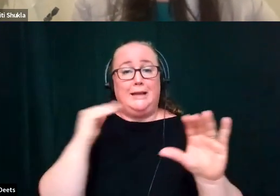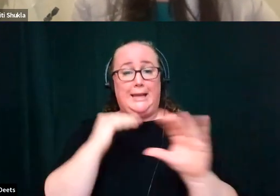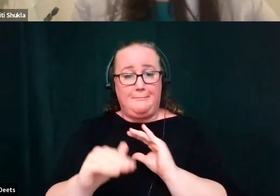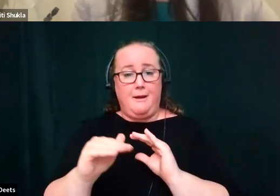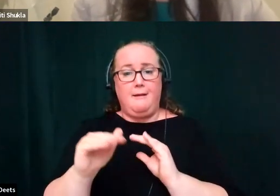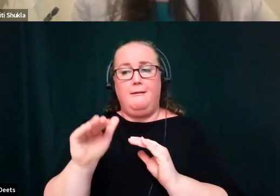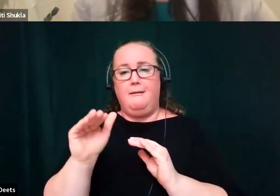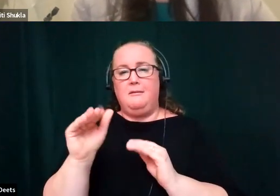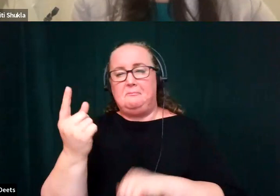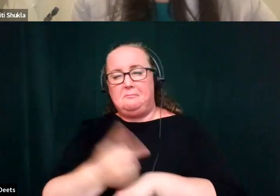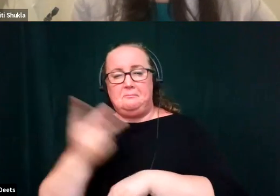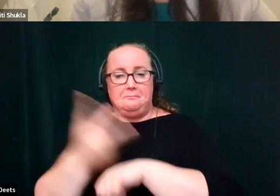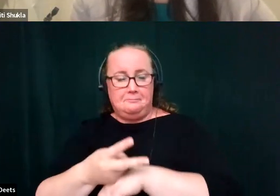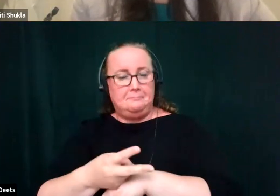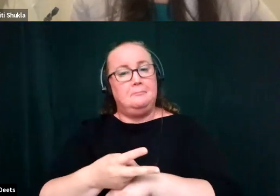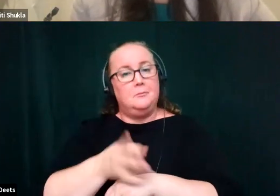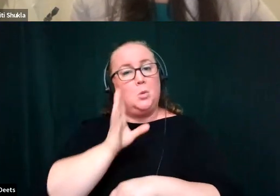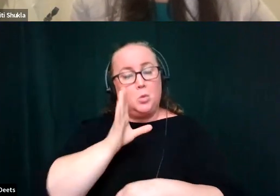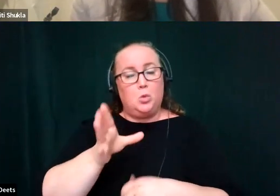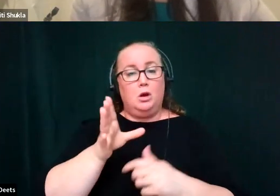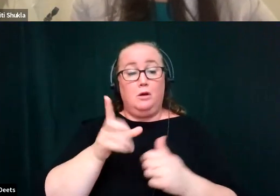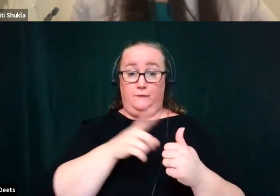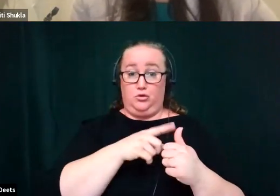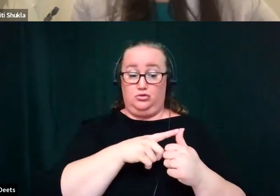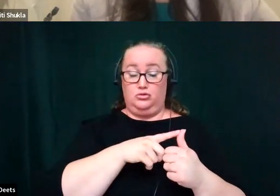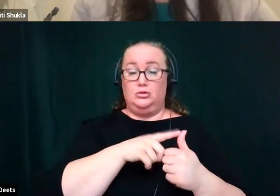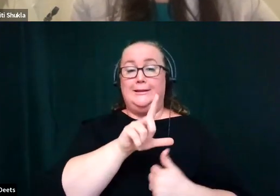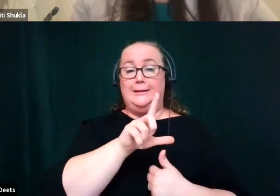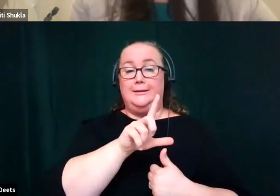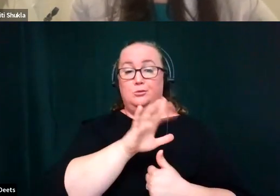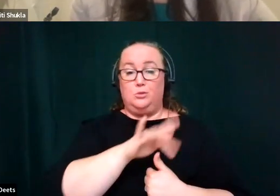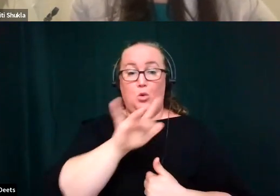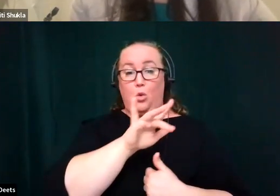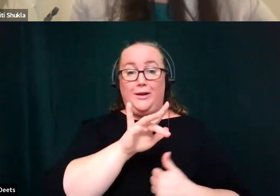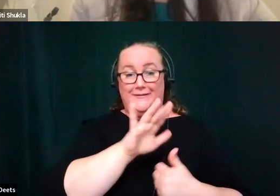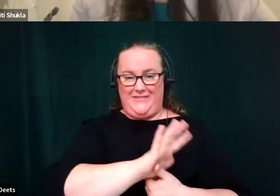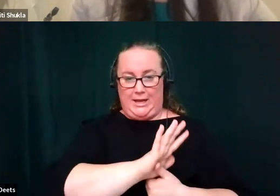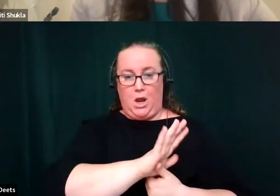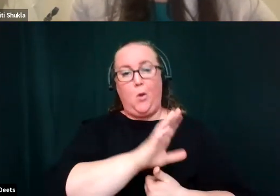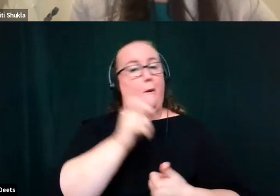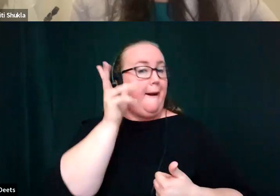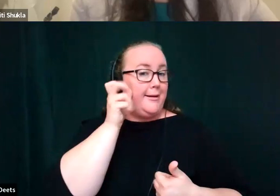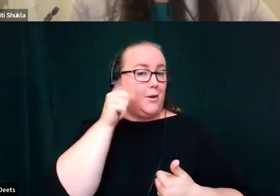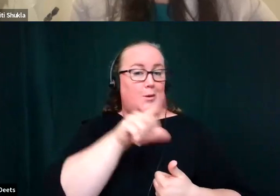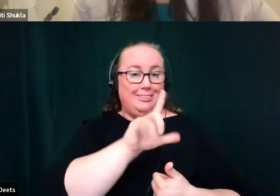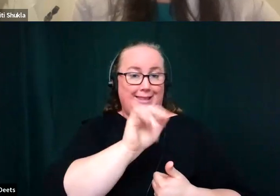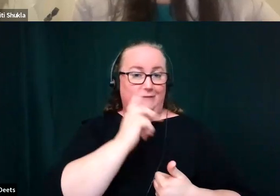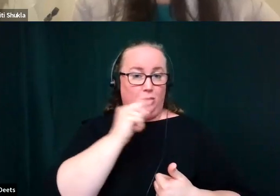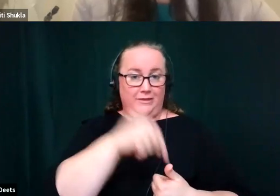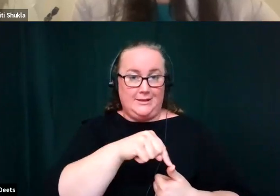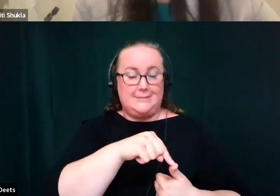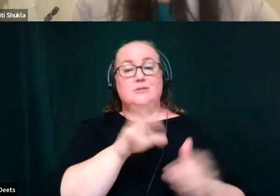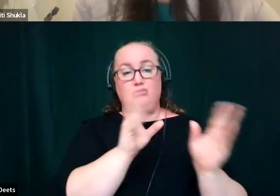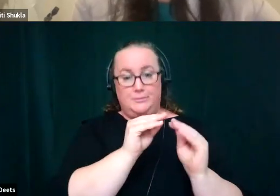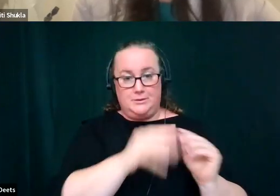the next few days that will have, first, it will have the recorded video and audio of this webinar, as well as the